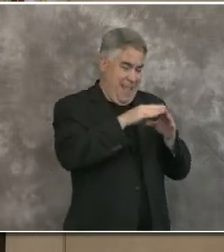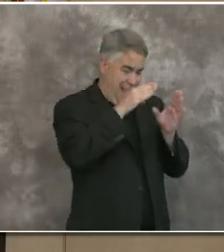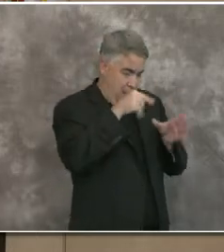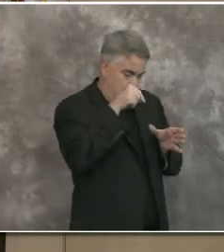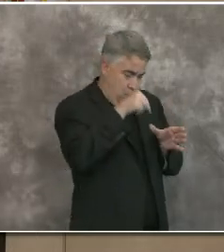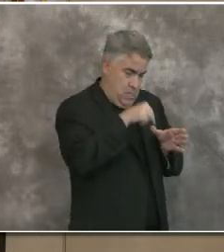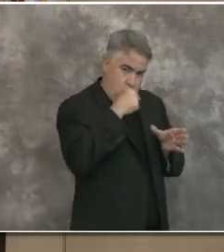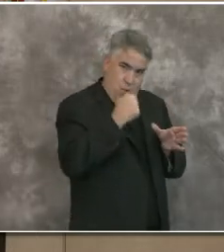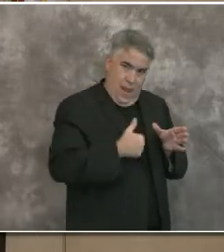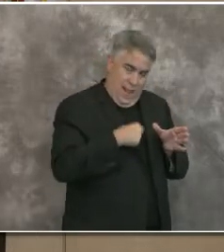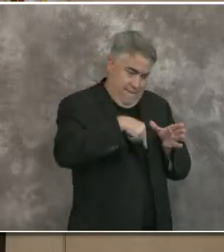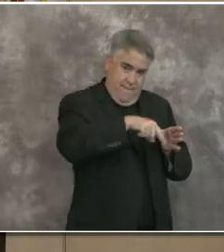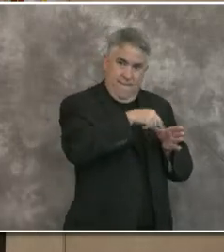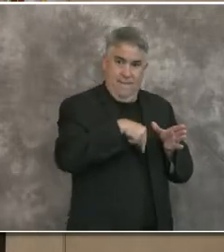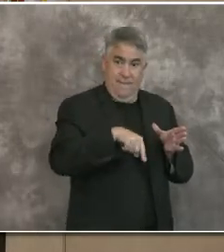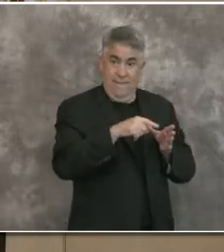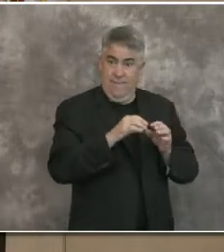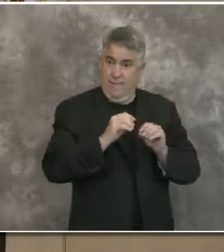that.